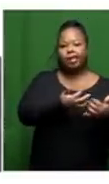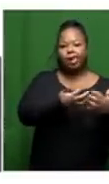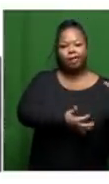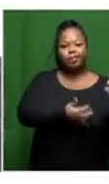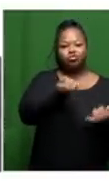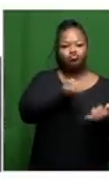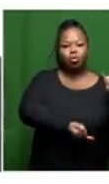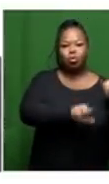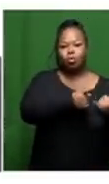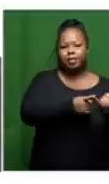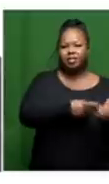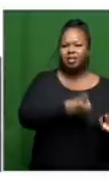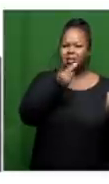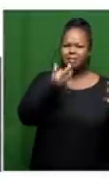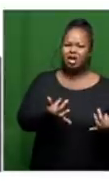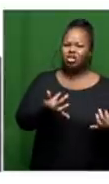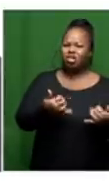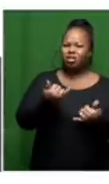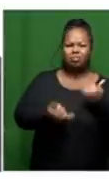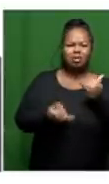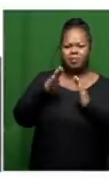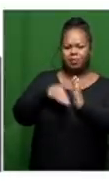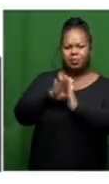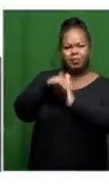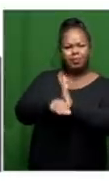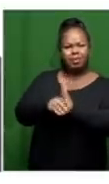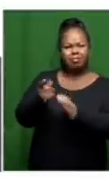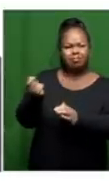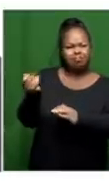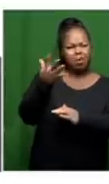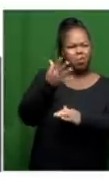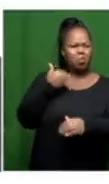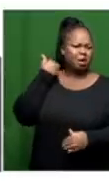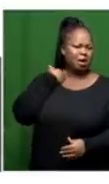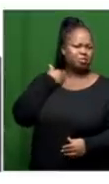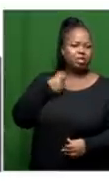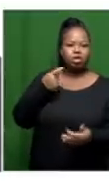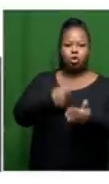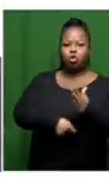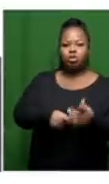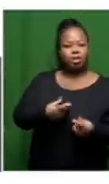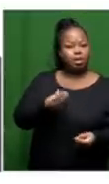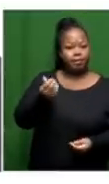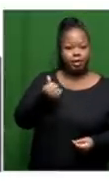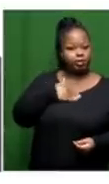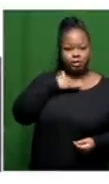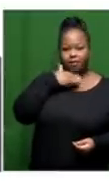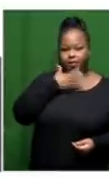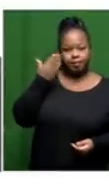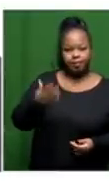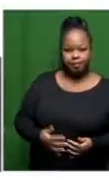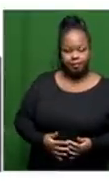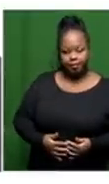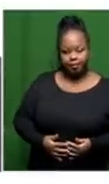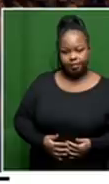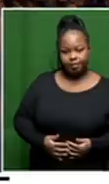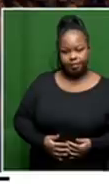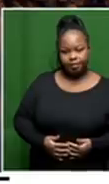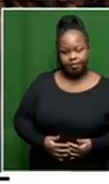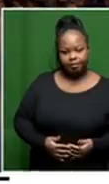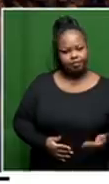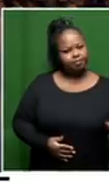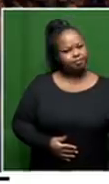projects that are budgeted incorrectly with inflated prices and so on and so forth. So the money never becomes enough to do the job. Yeah.